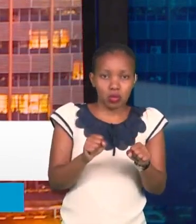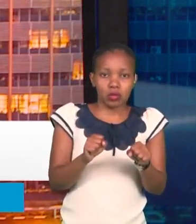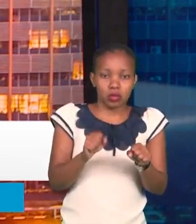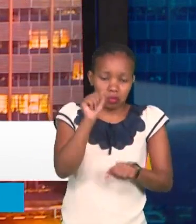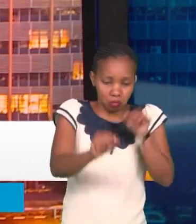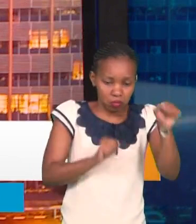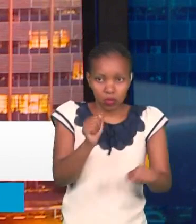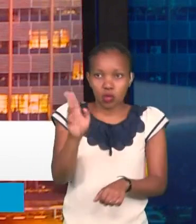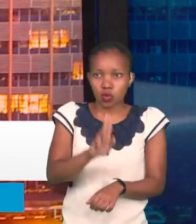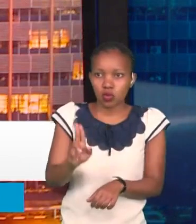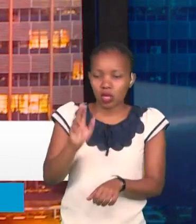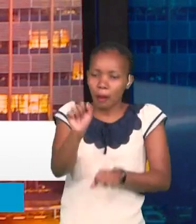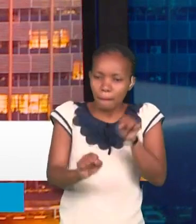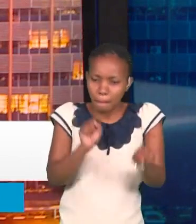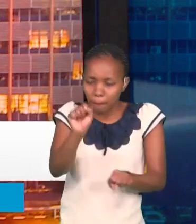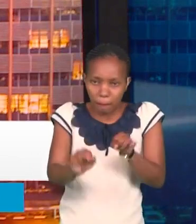bike. And biking is something that